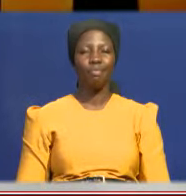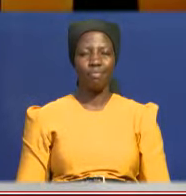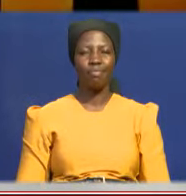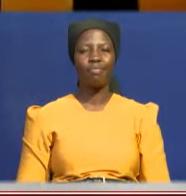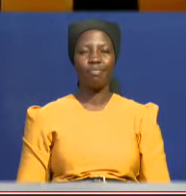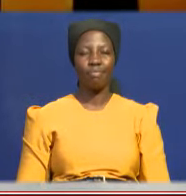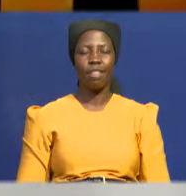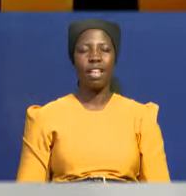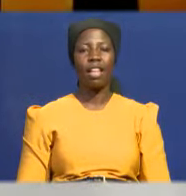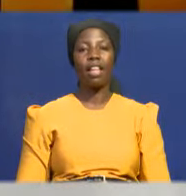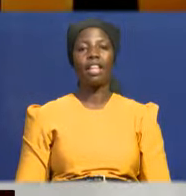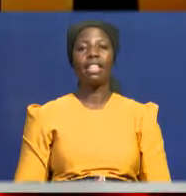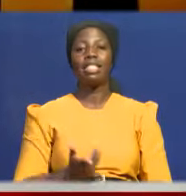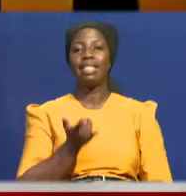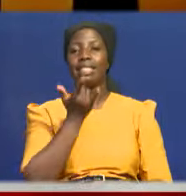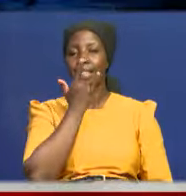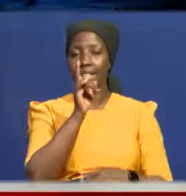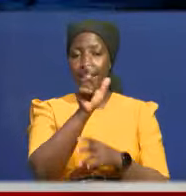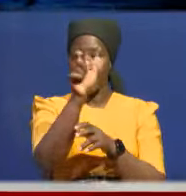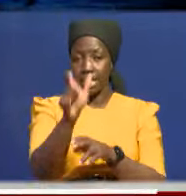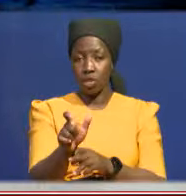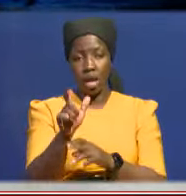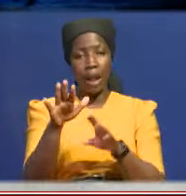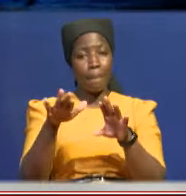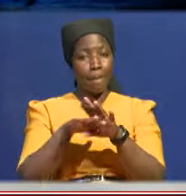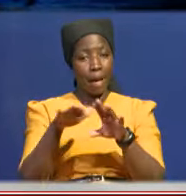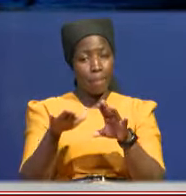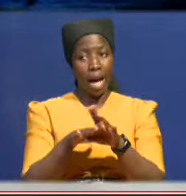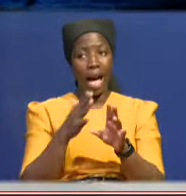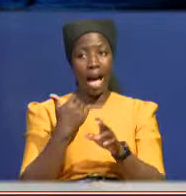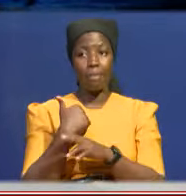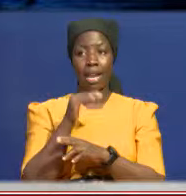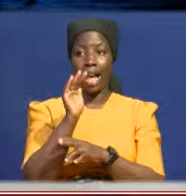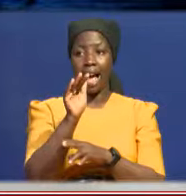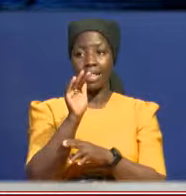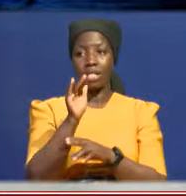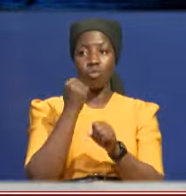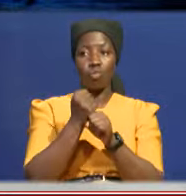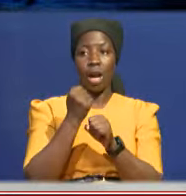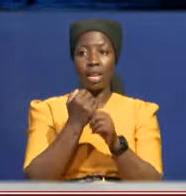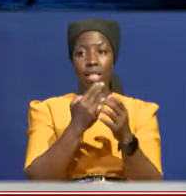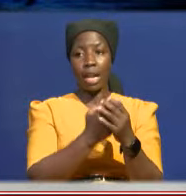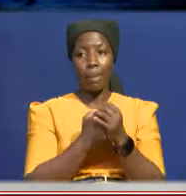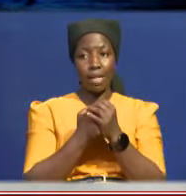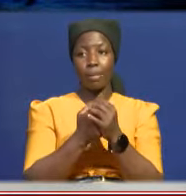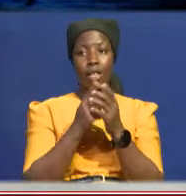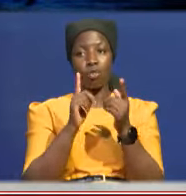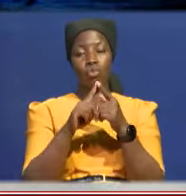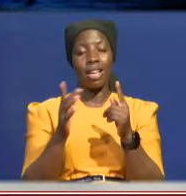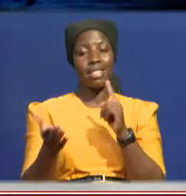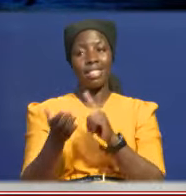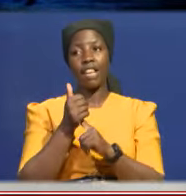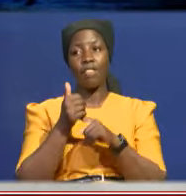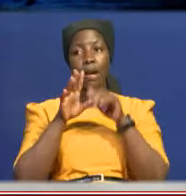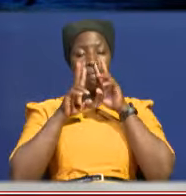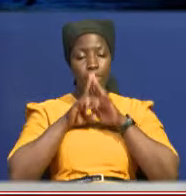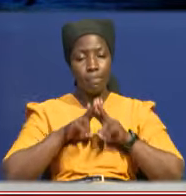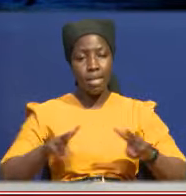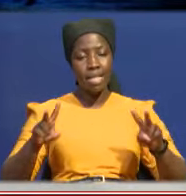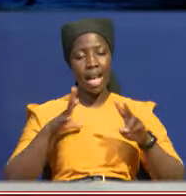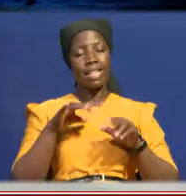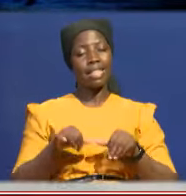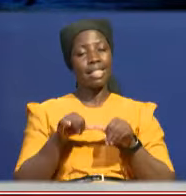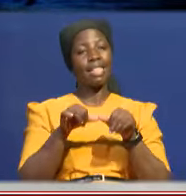Great Lakes Region member states have been urged to work in partnership to achieve lasting peace and